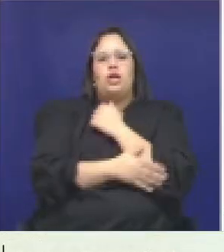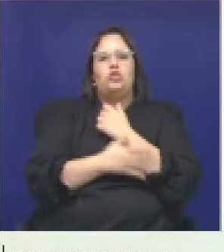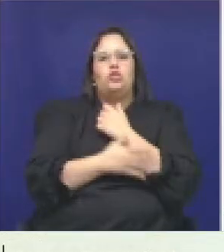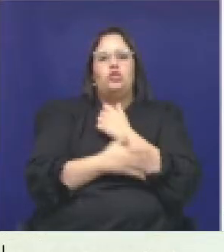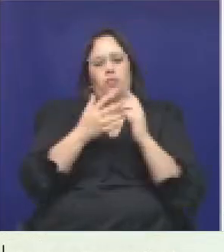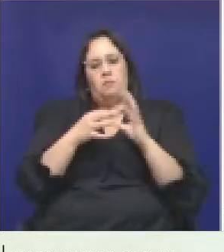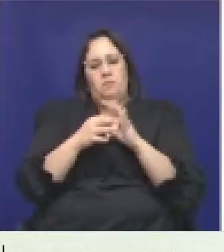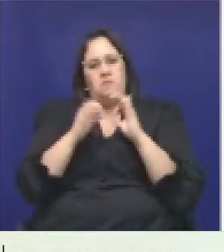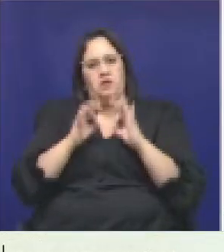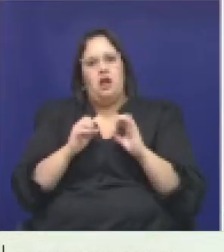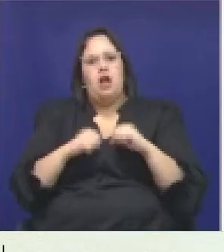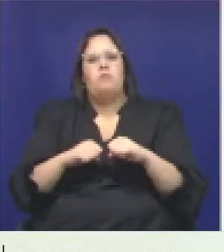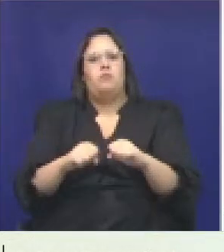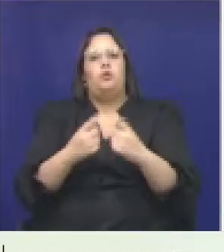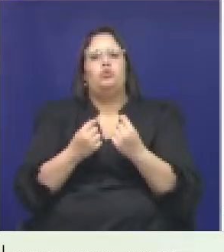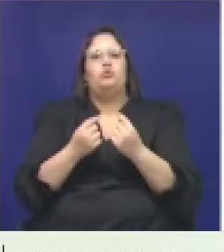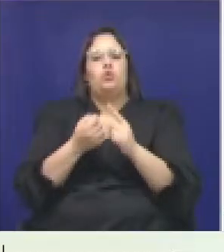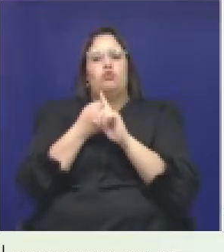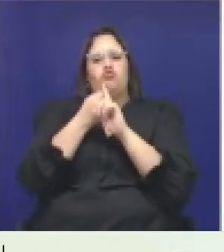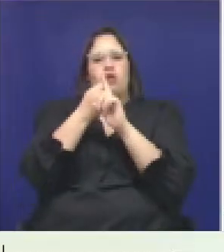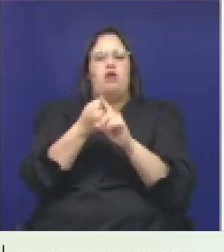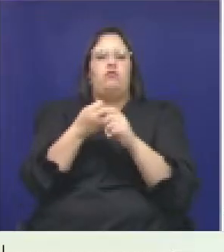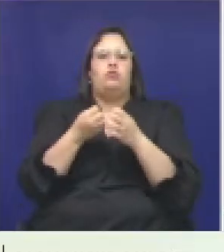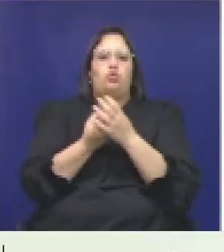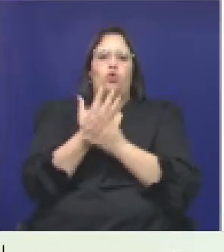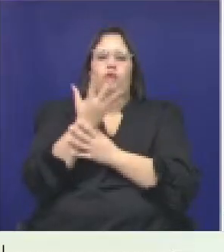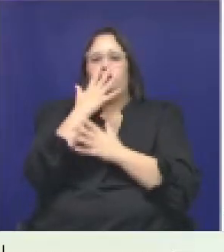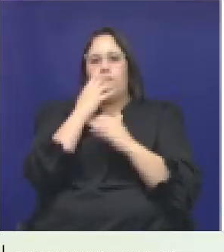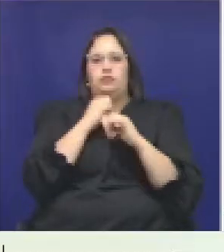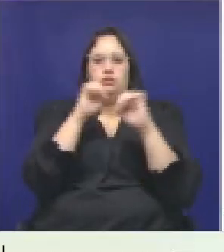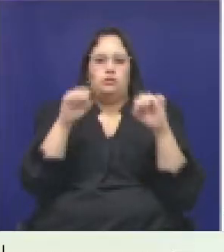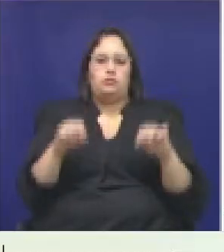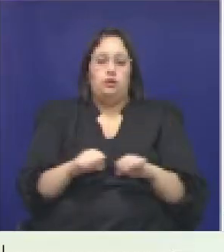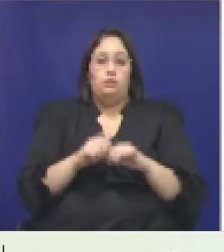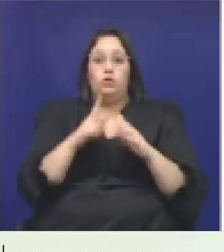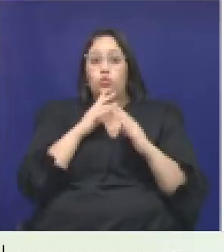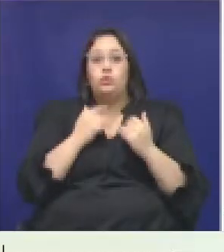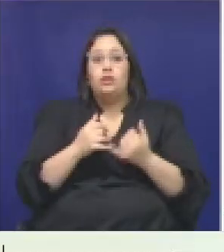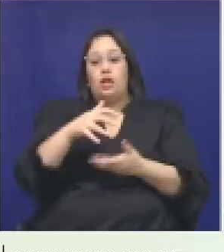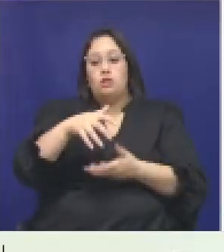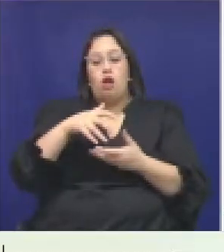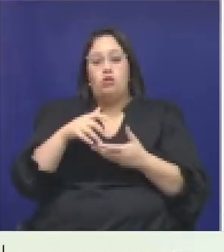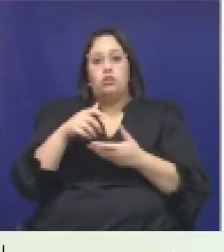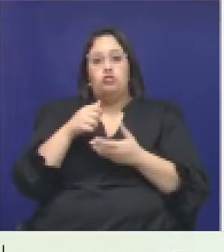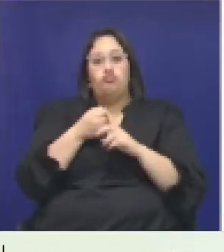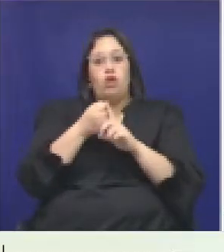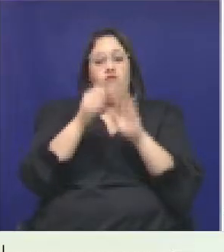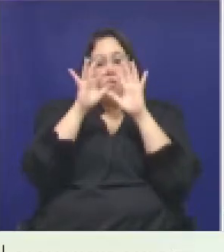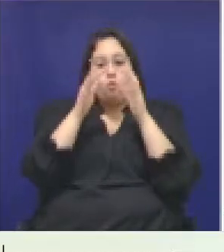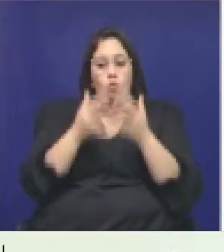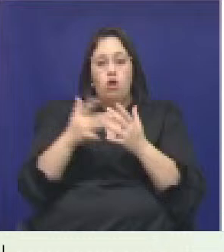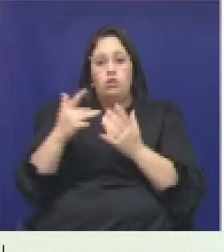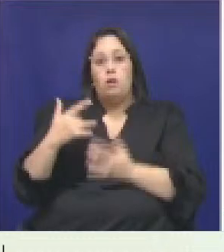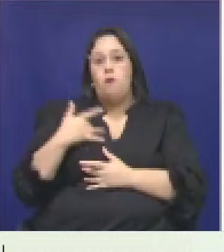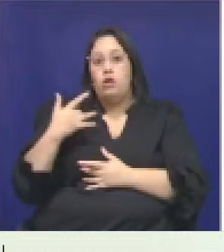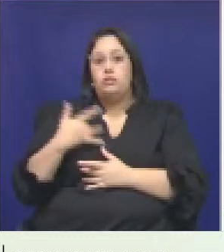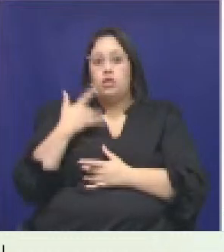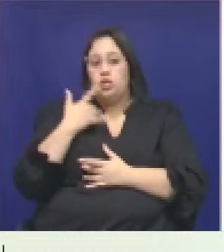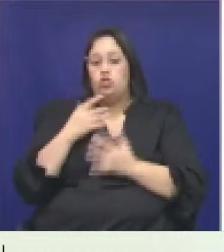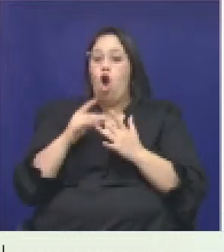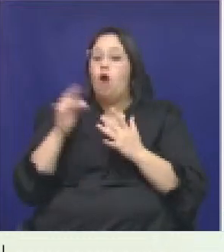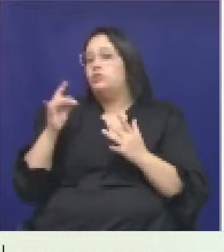relevant capabilities to drive a thriving system. In today's data-driven world, modernization is not optional, it